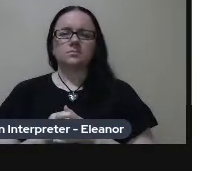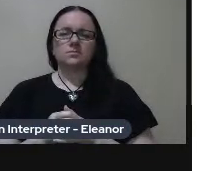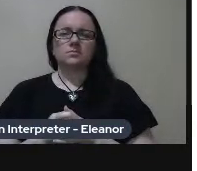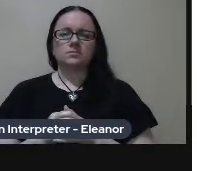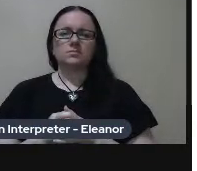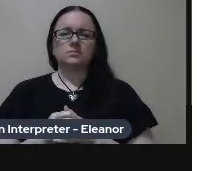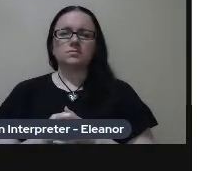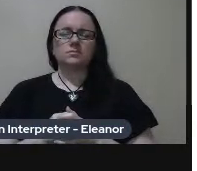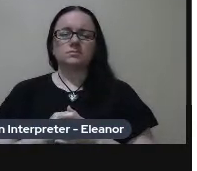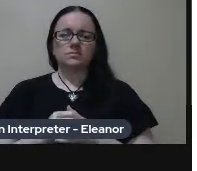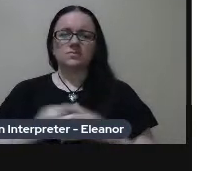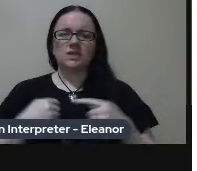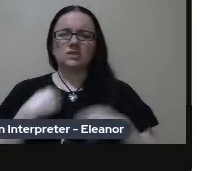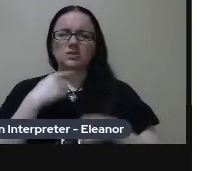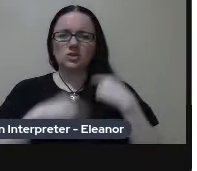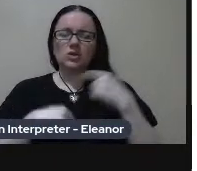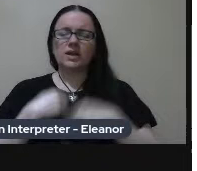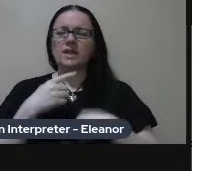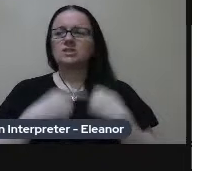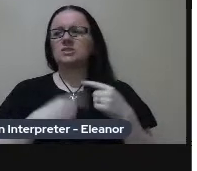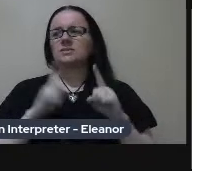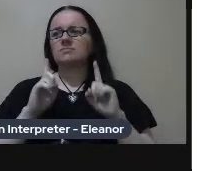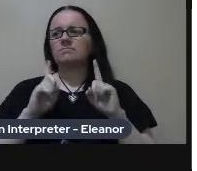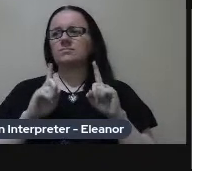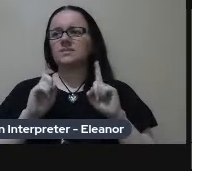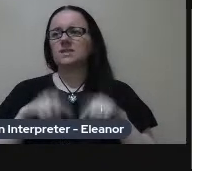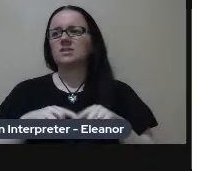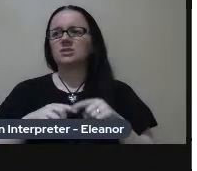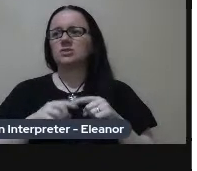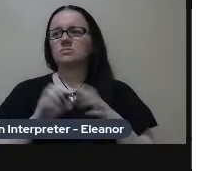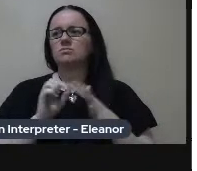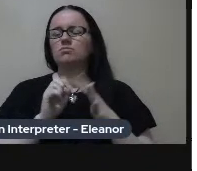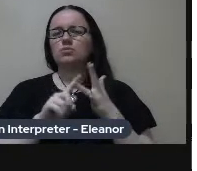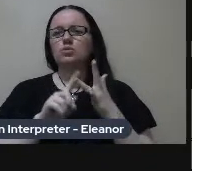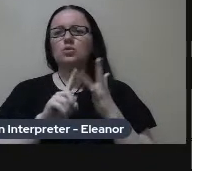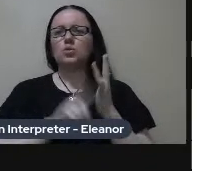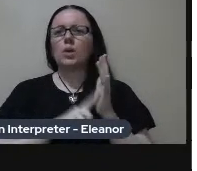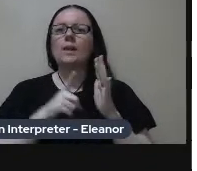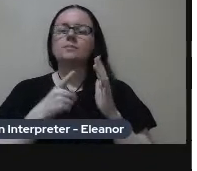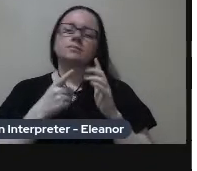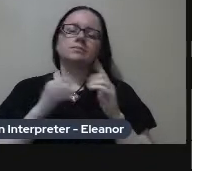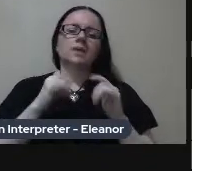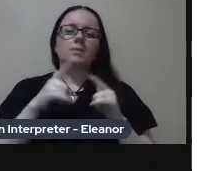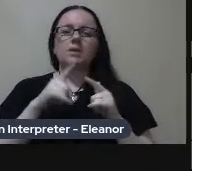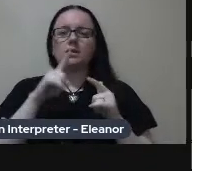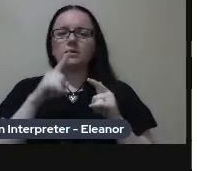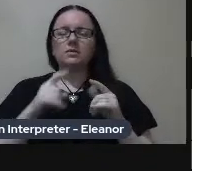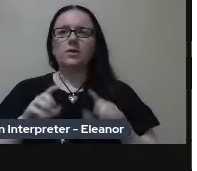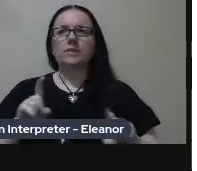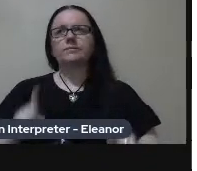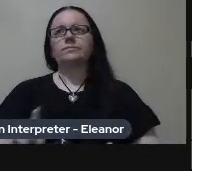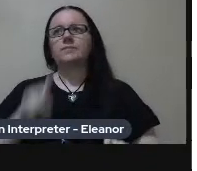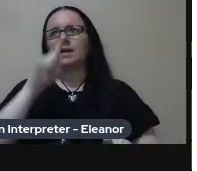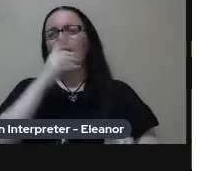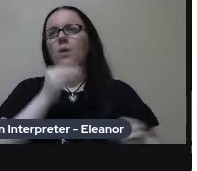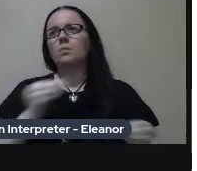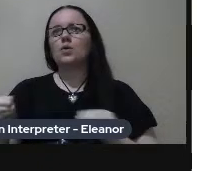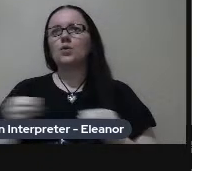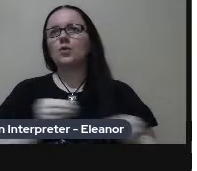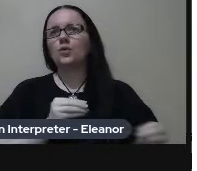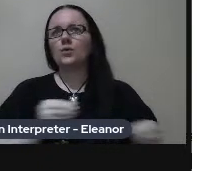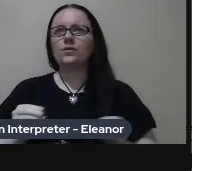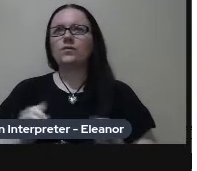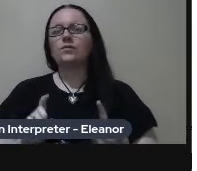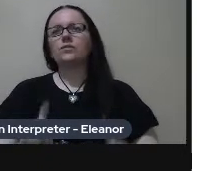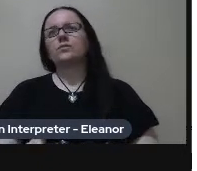starts to pool for different reasons. Maybe you have been immobile, maybe not moving as much and the circulation is pooling. But this